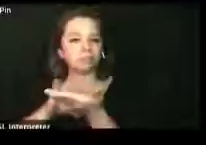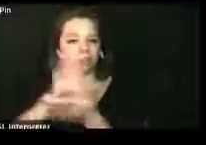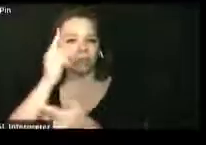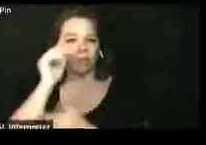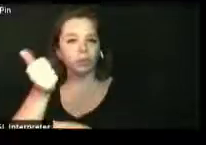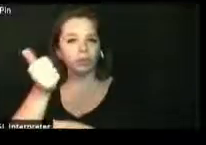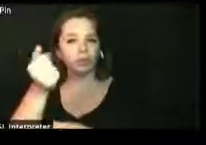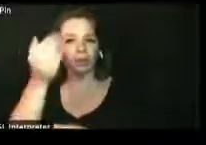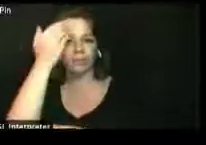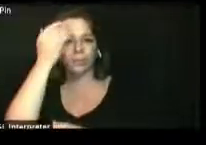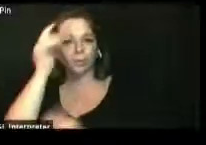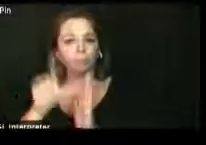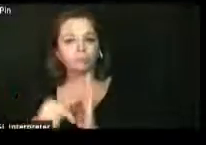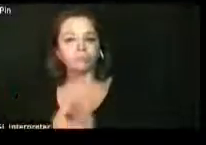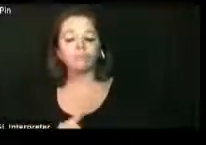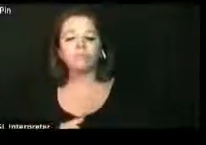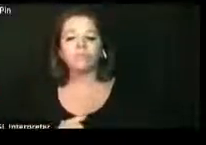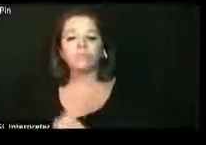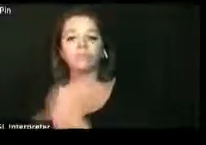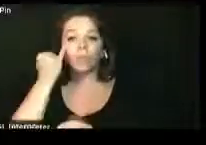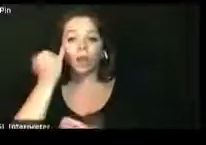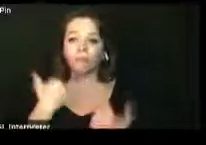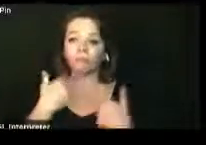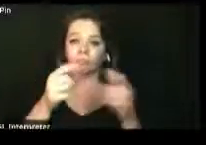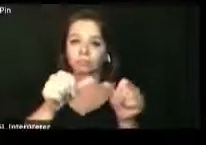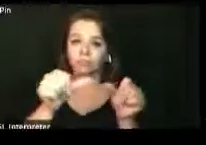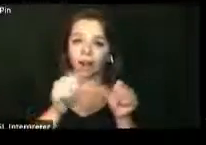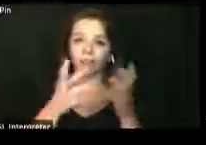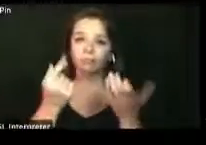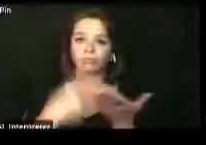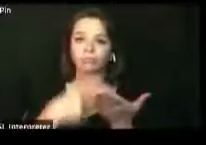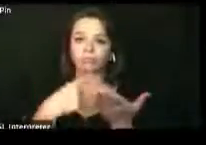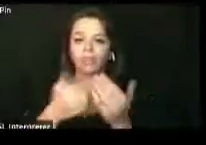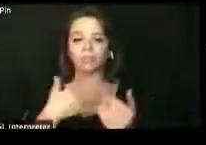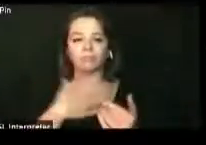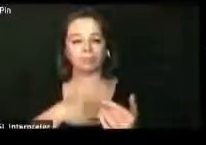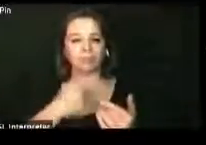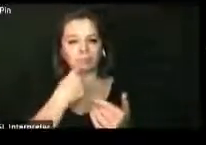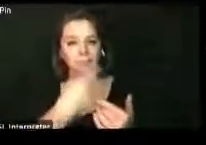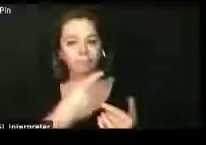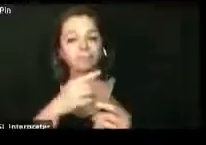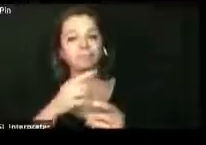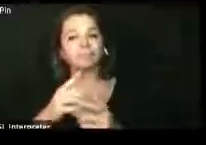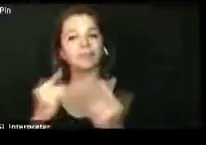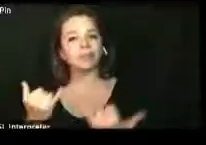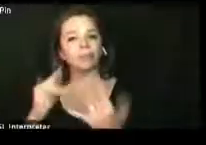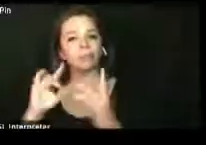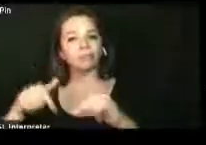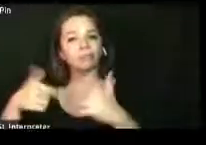reference. And if you have an area you would like to discuss, please let the mapper know what that is, and the floor is yours.